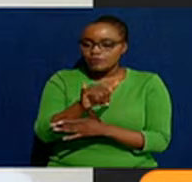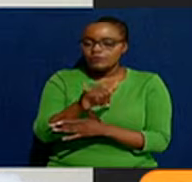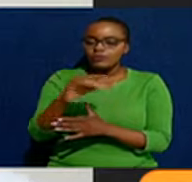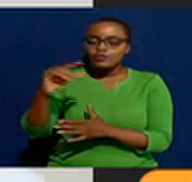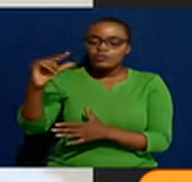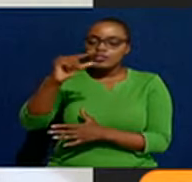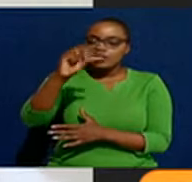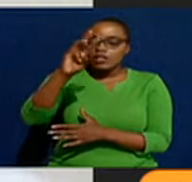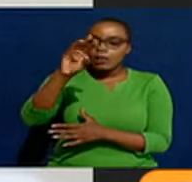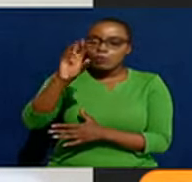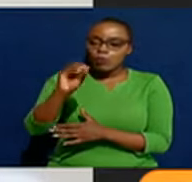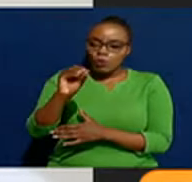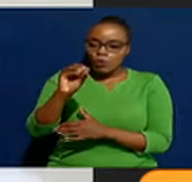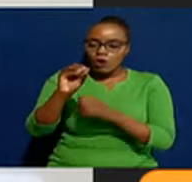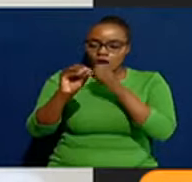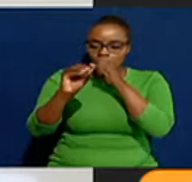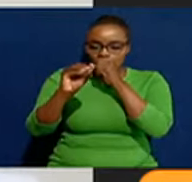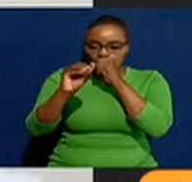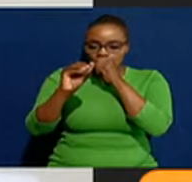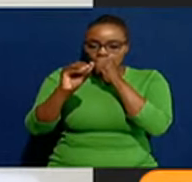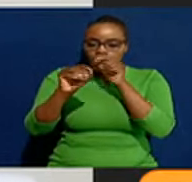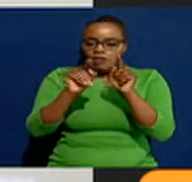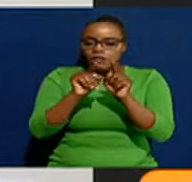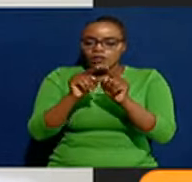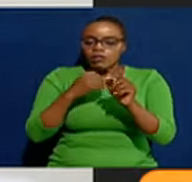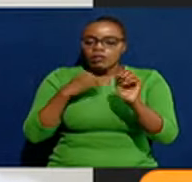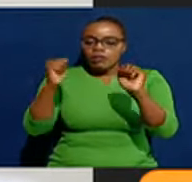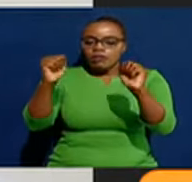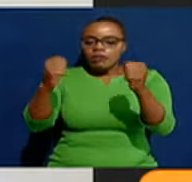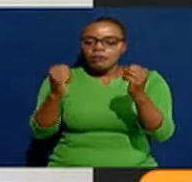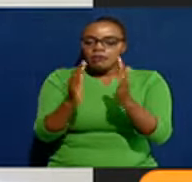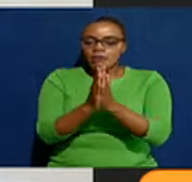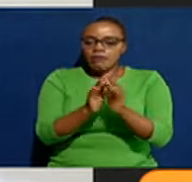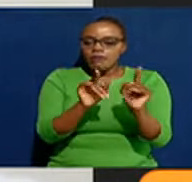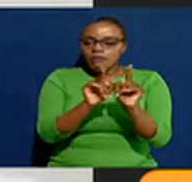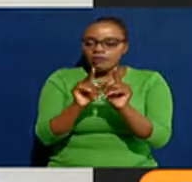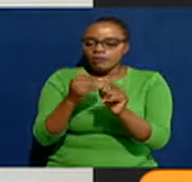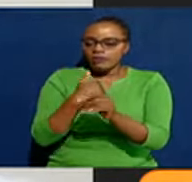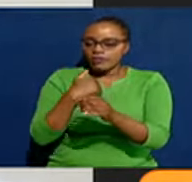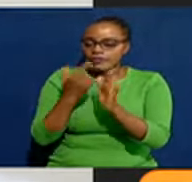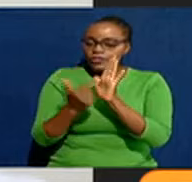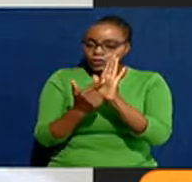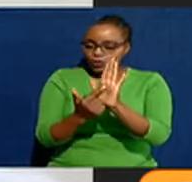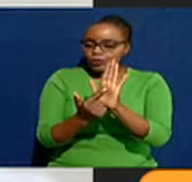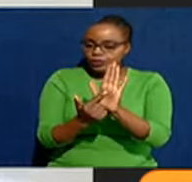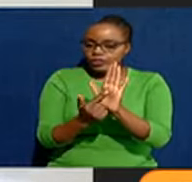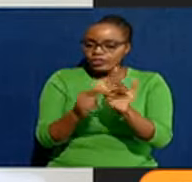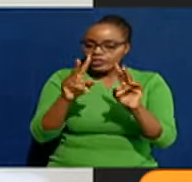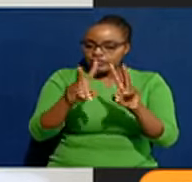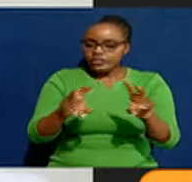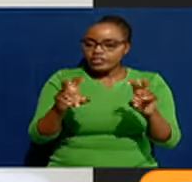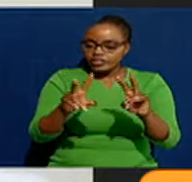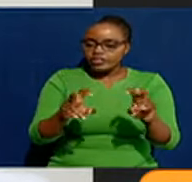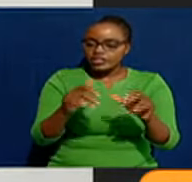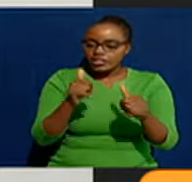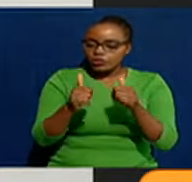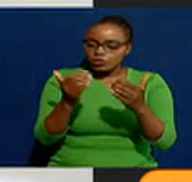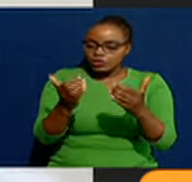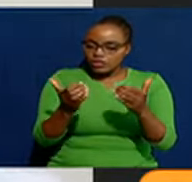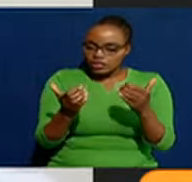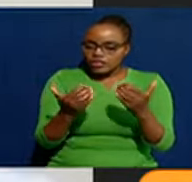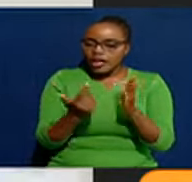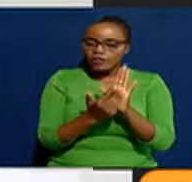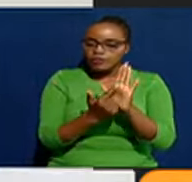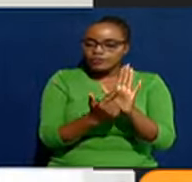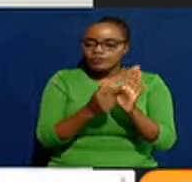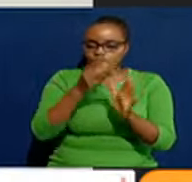genetically modified foods are safe, and not a short-term research? We need a